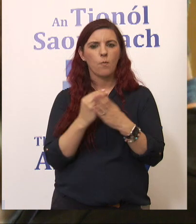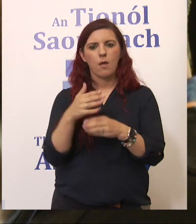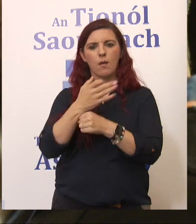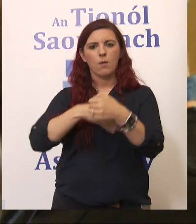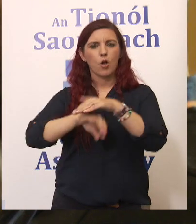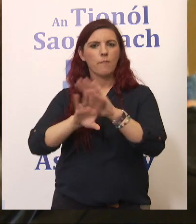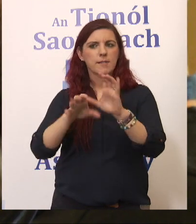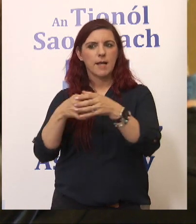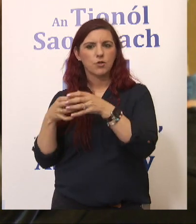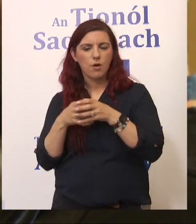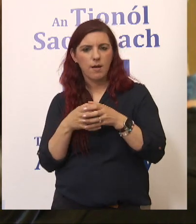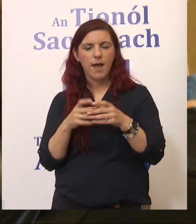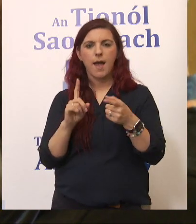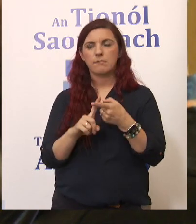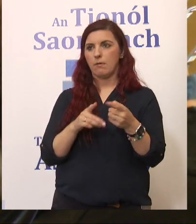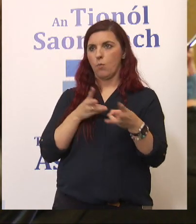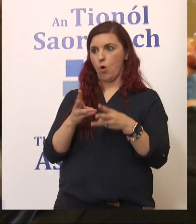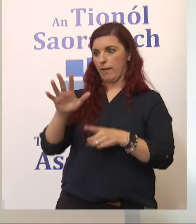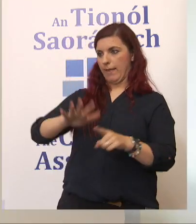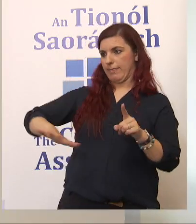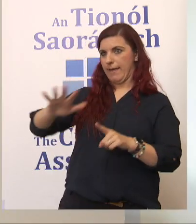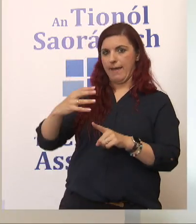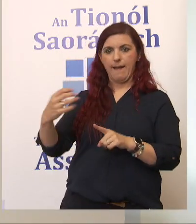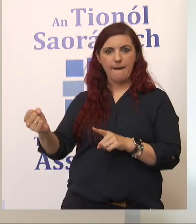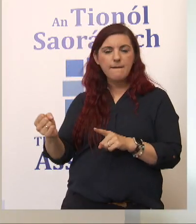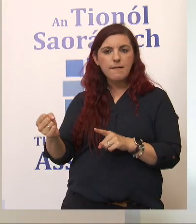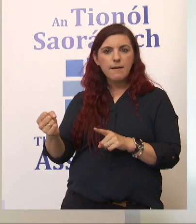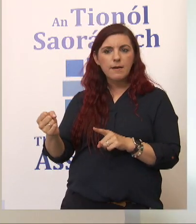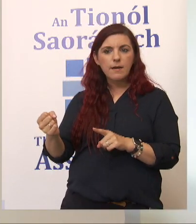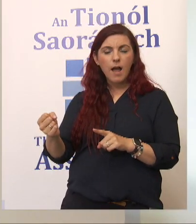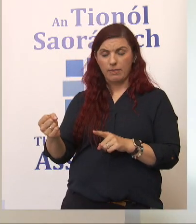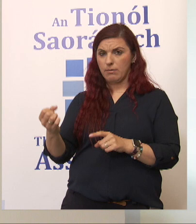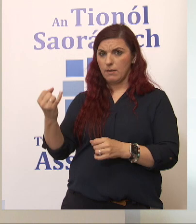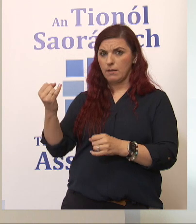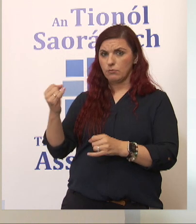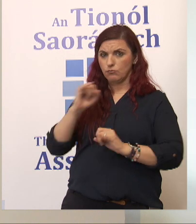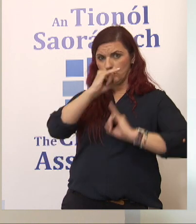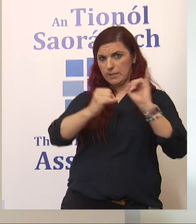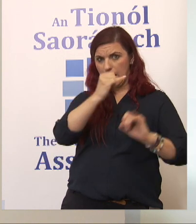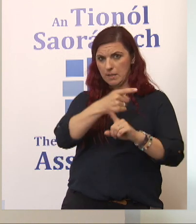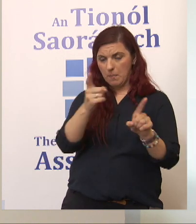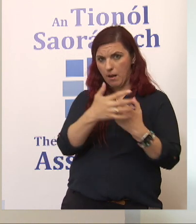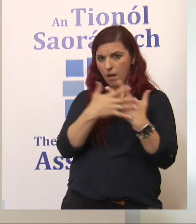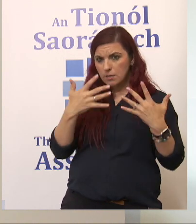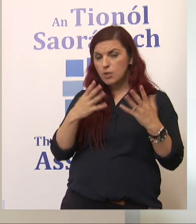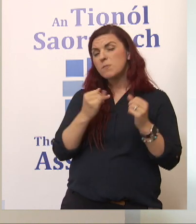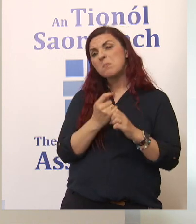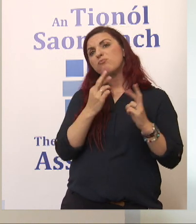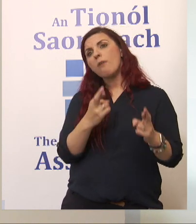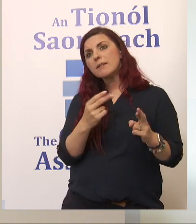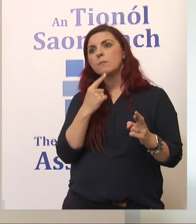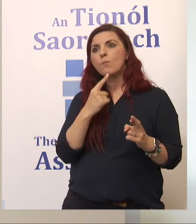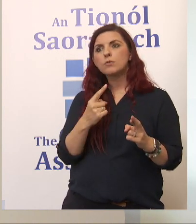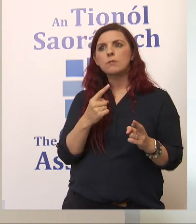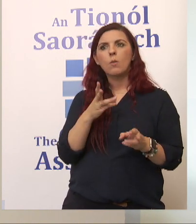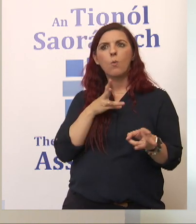government sector, and the work that they do is, and they get criticised a lot, and sometimes rightly so, but